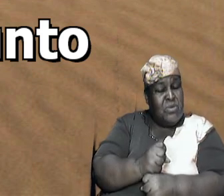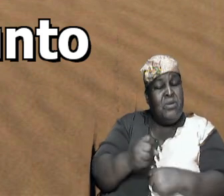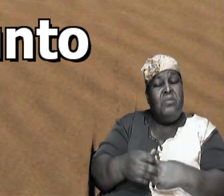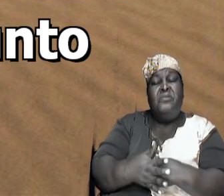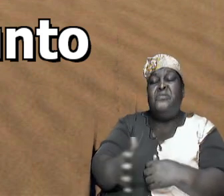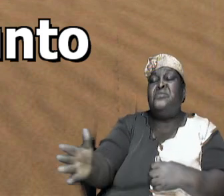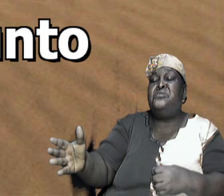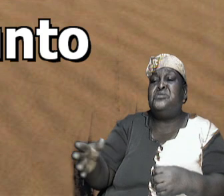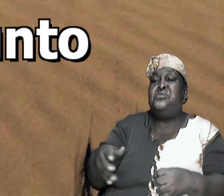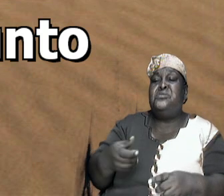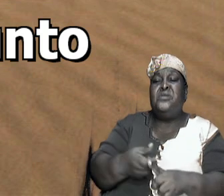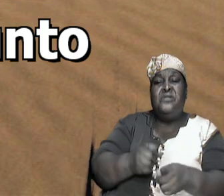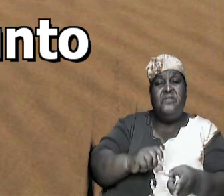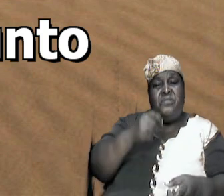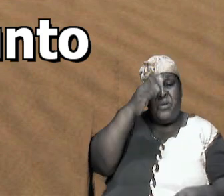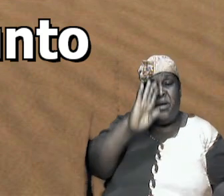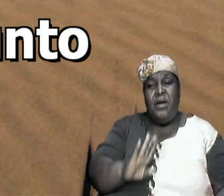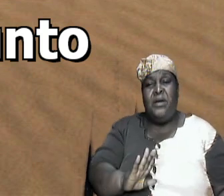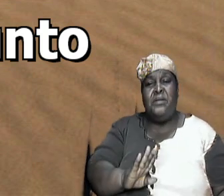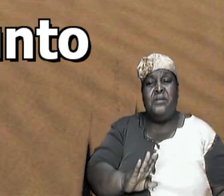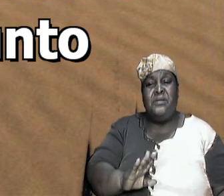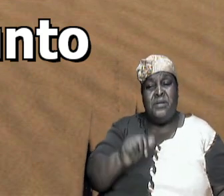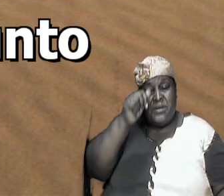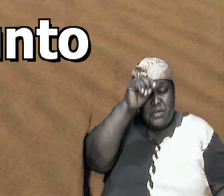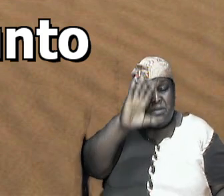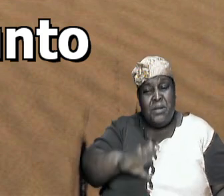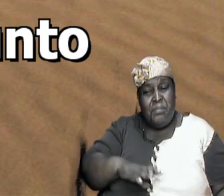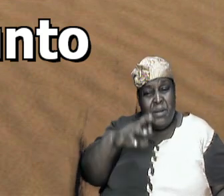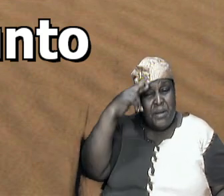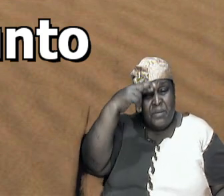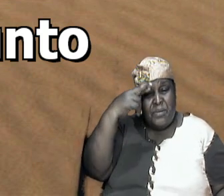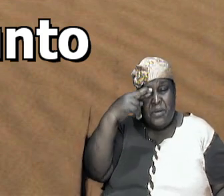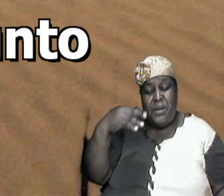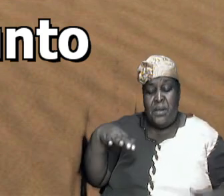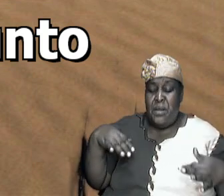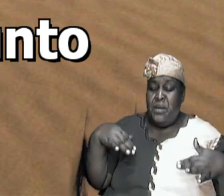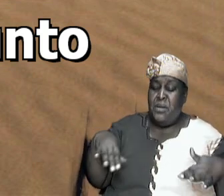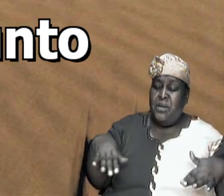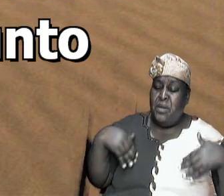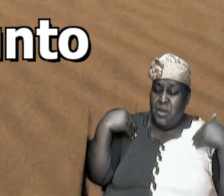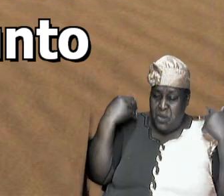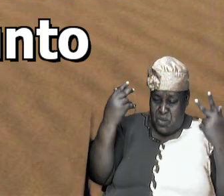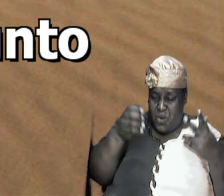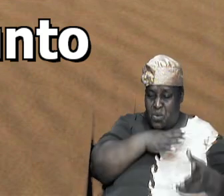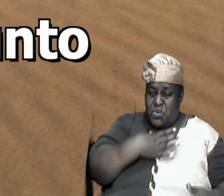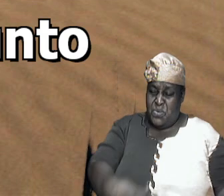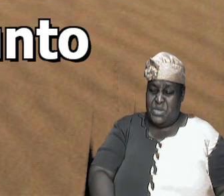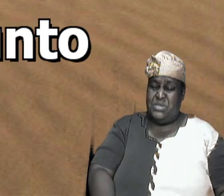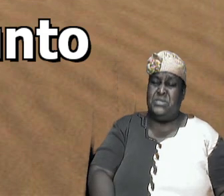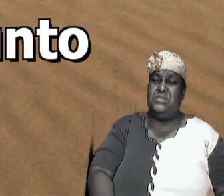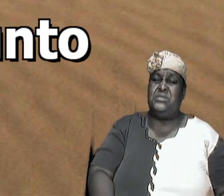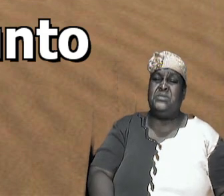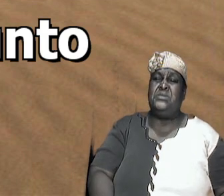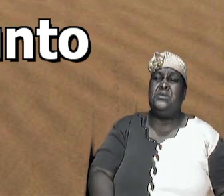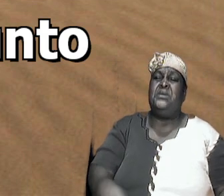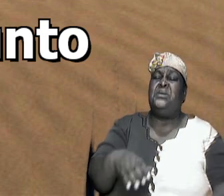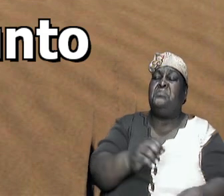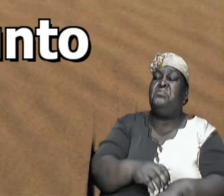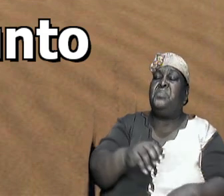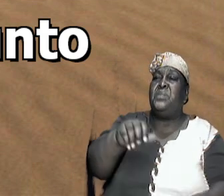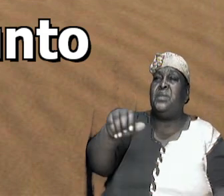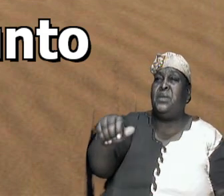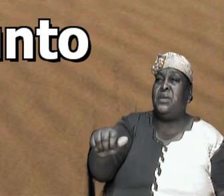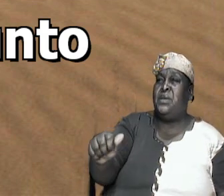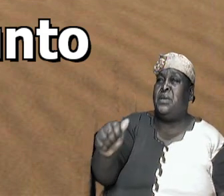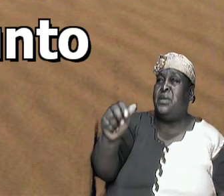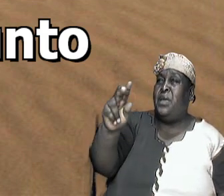is reminding us, reminding the young saints at Antioch,